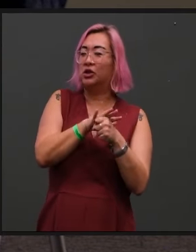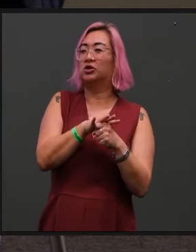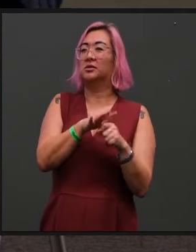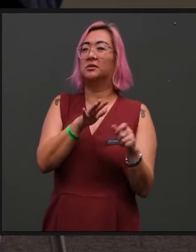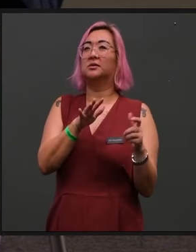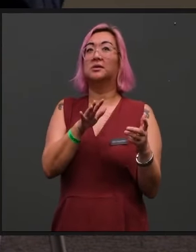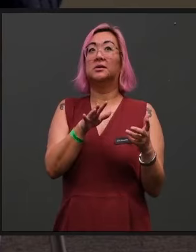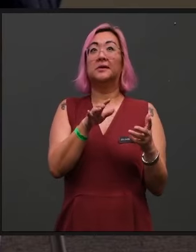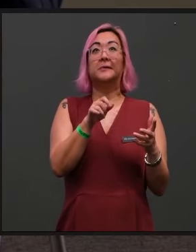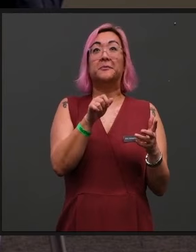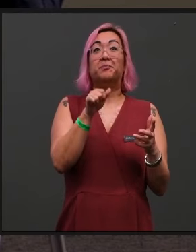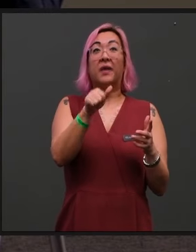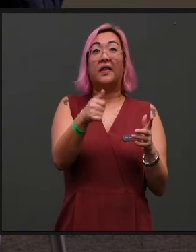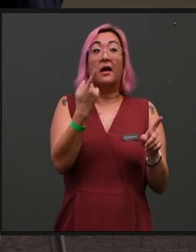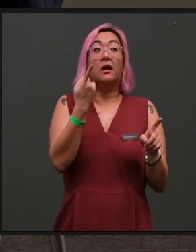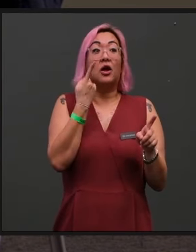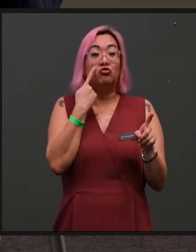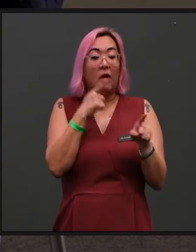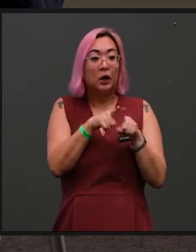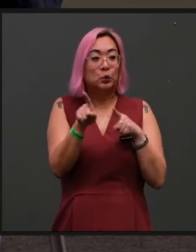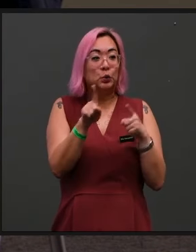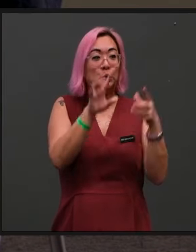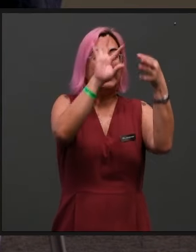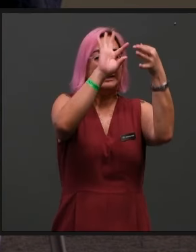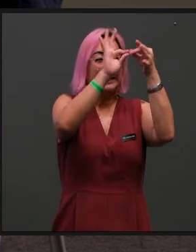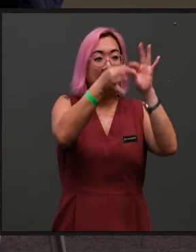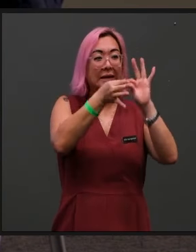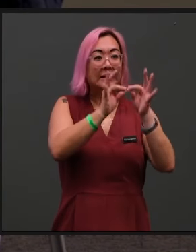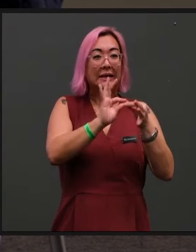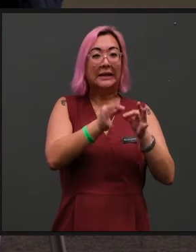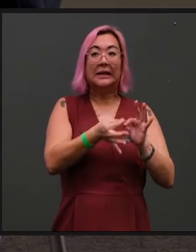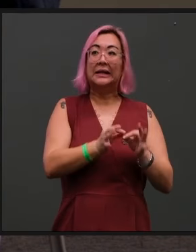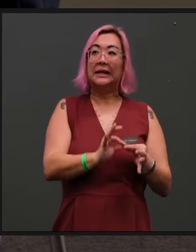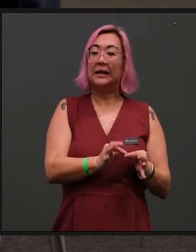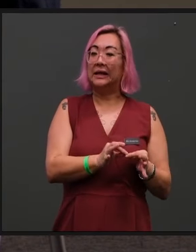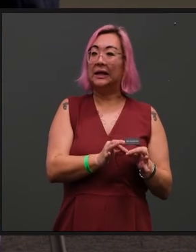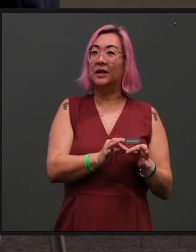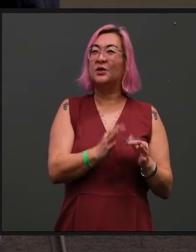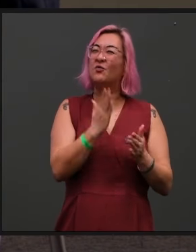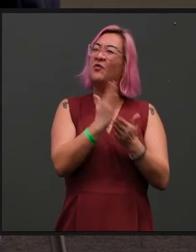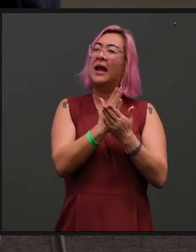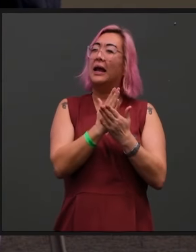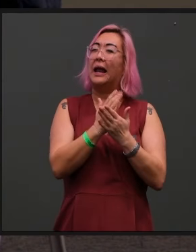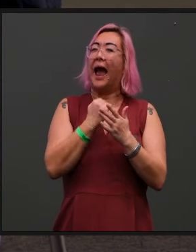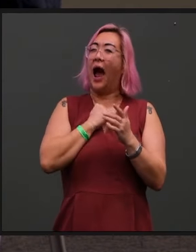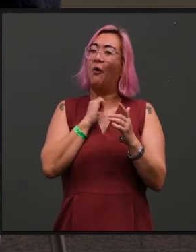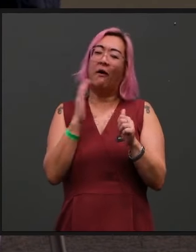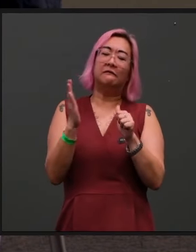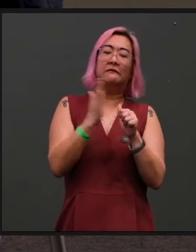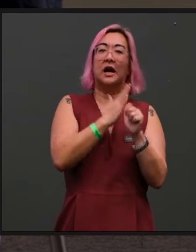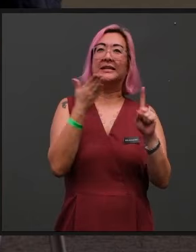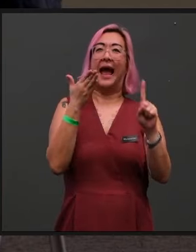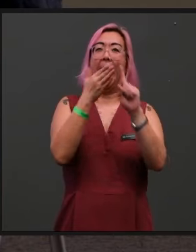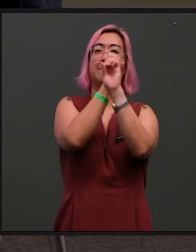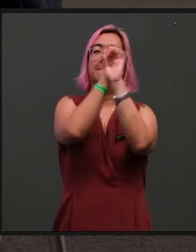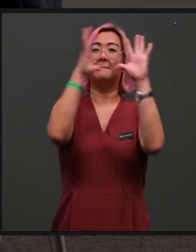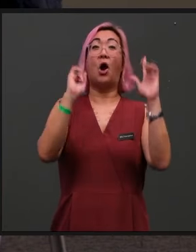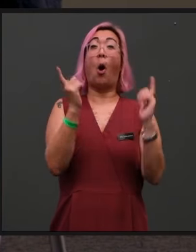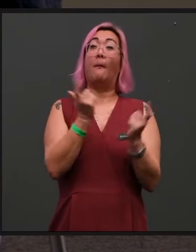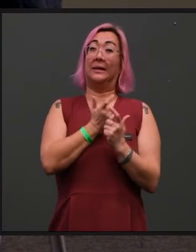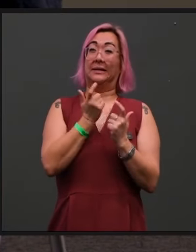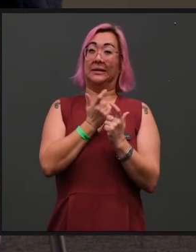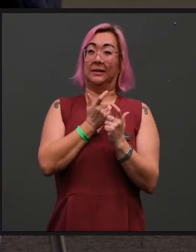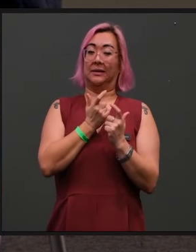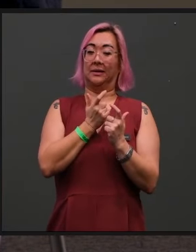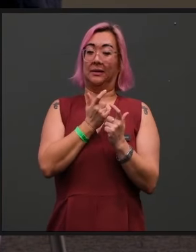link all those things together. And so it was very much comedy first. And then we would tie the puzzles into that. And it became